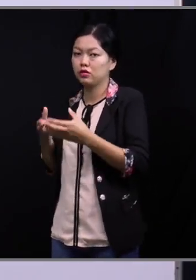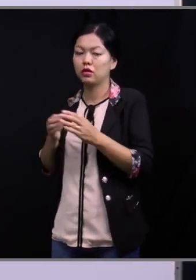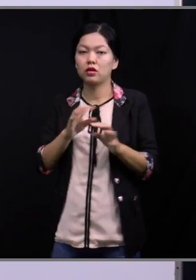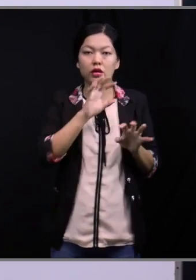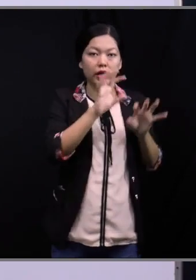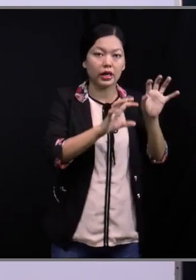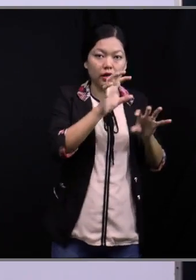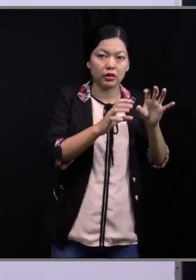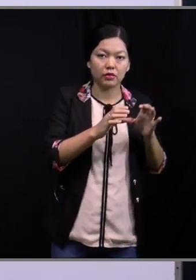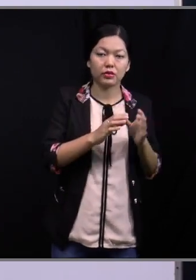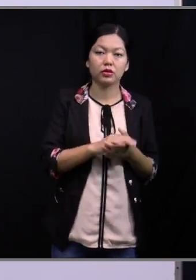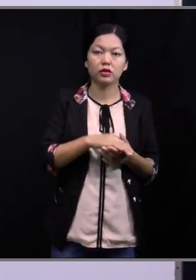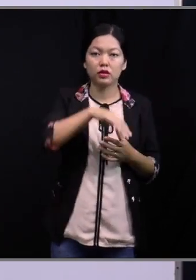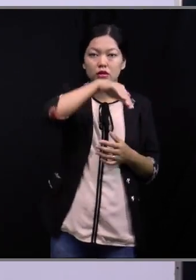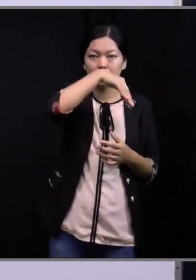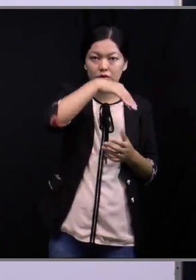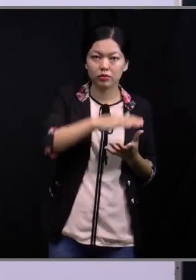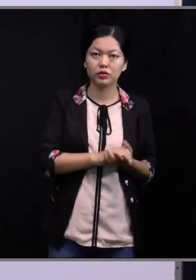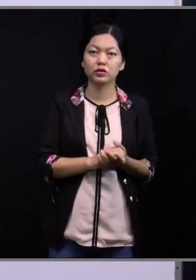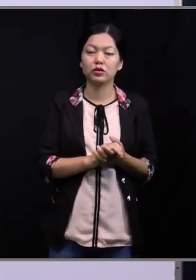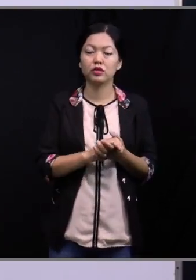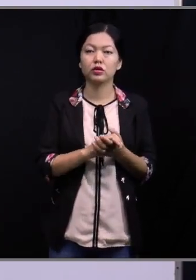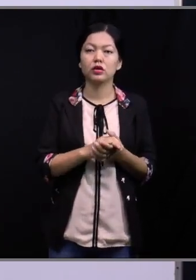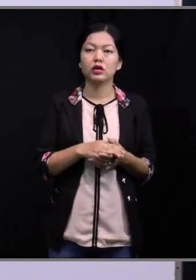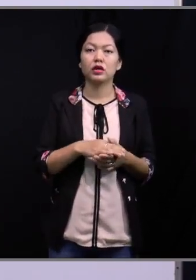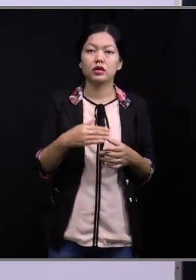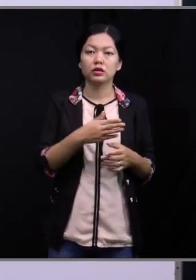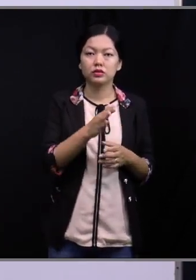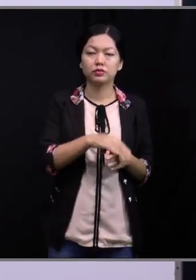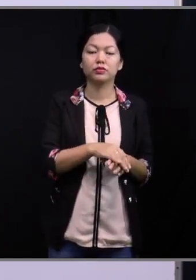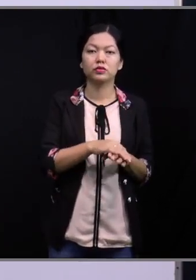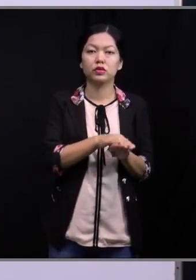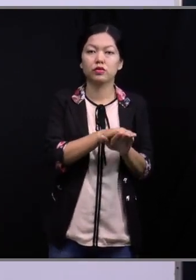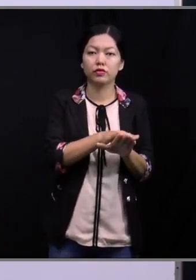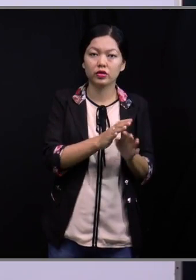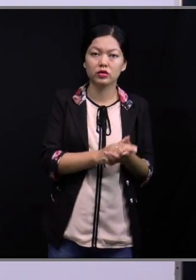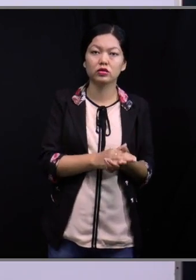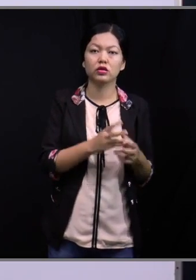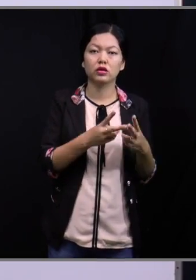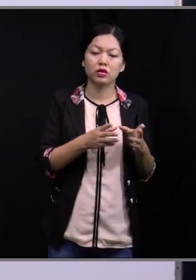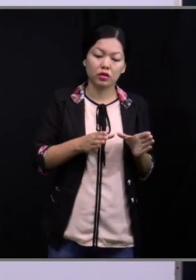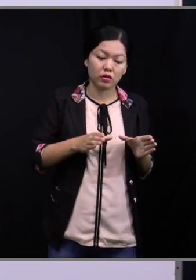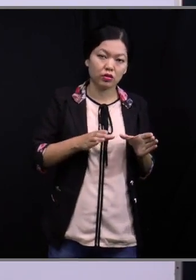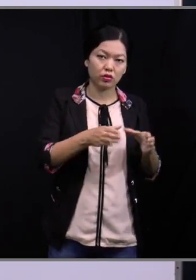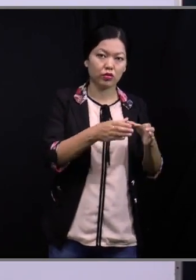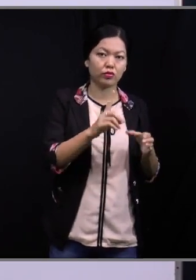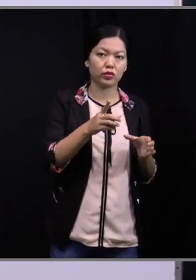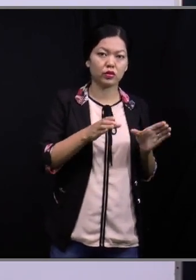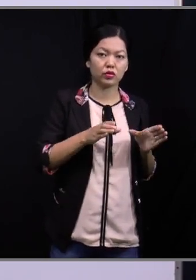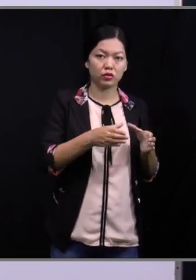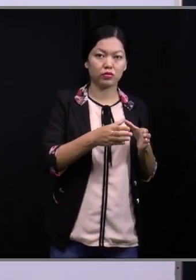mammals, they have been placed, or even the reptiles, apes, fishes and all, they have been placed under chordata because of the presence of